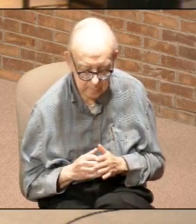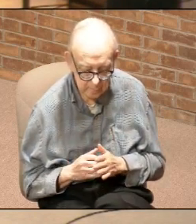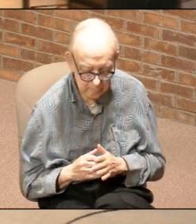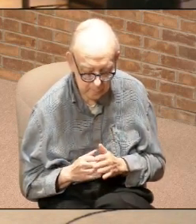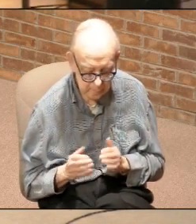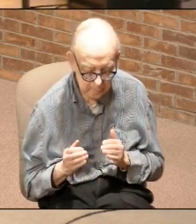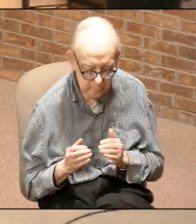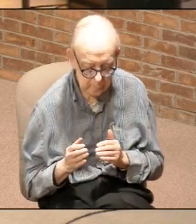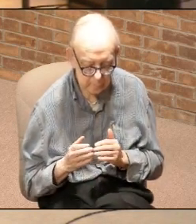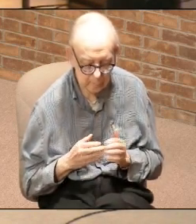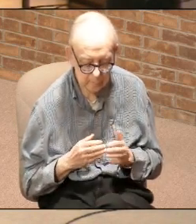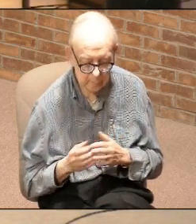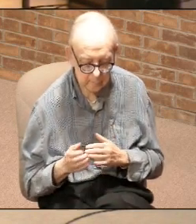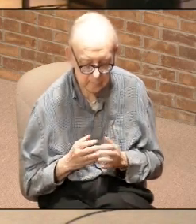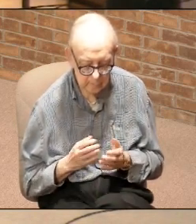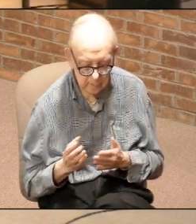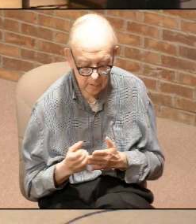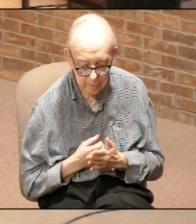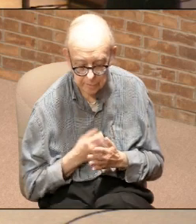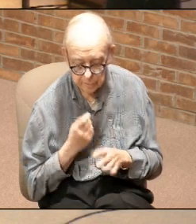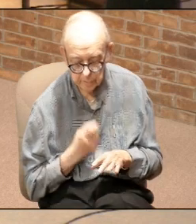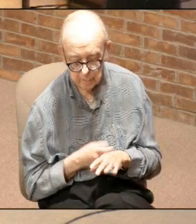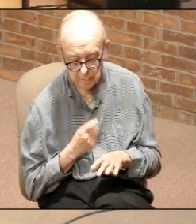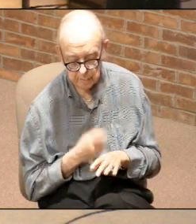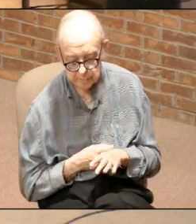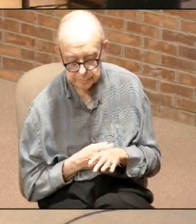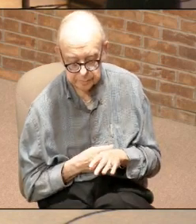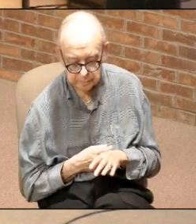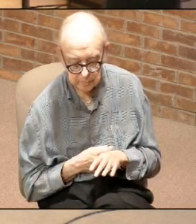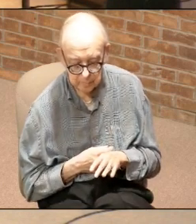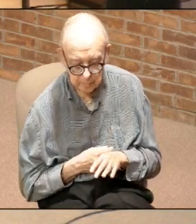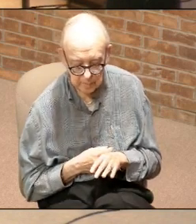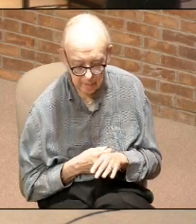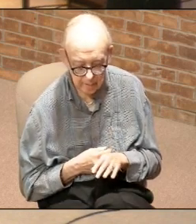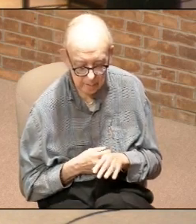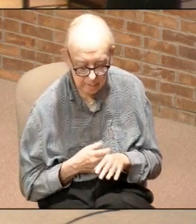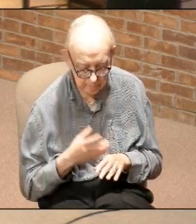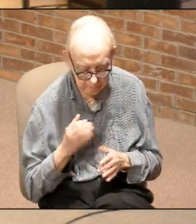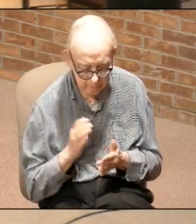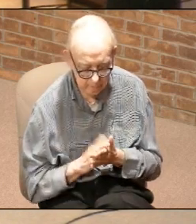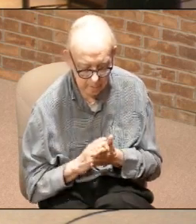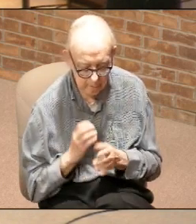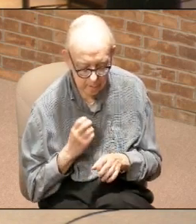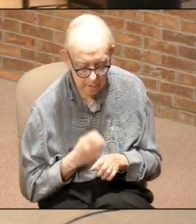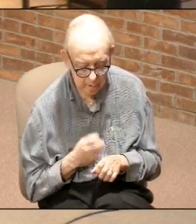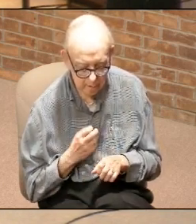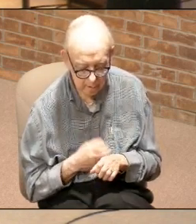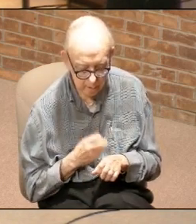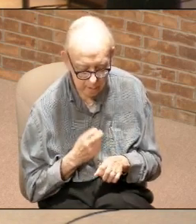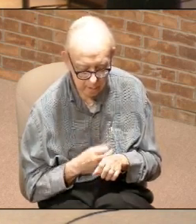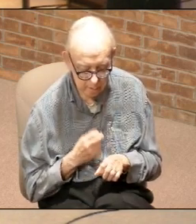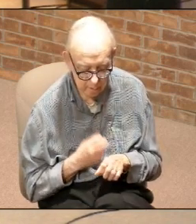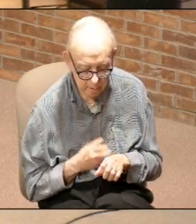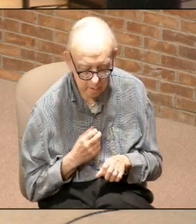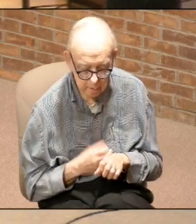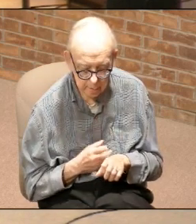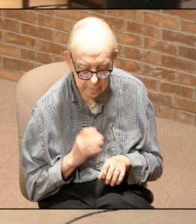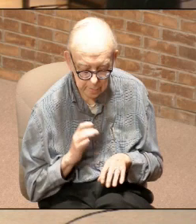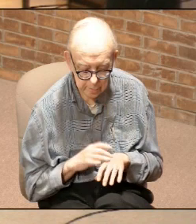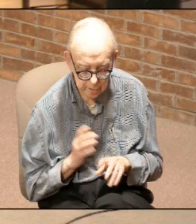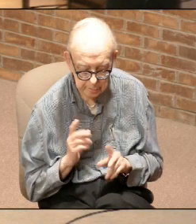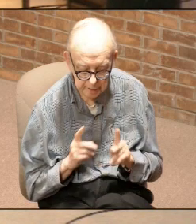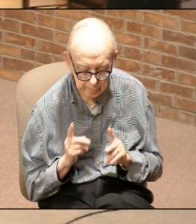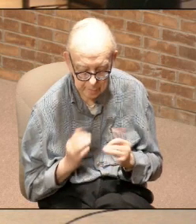even though the harvest is hard and it is i believe it's harder to reach people today than it's ever been